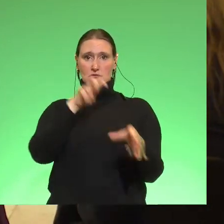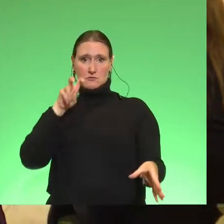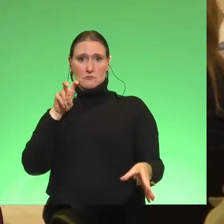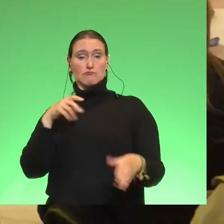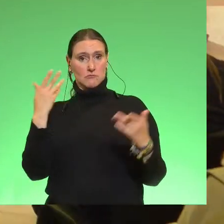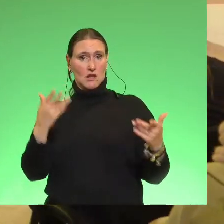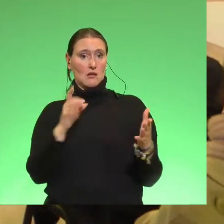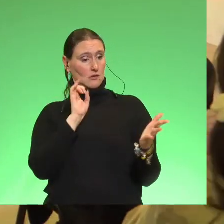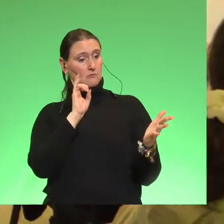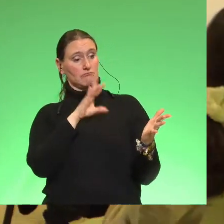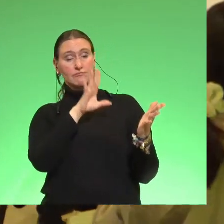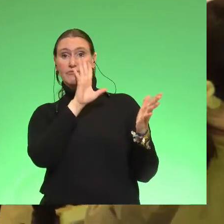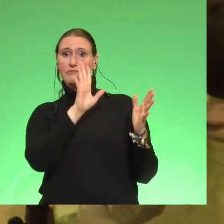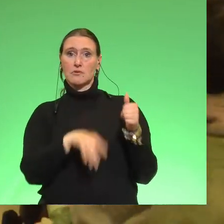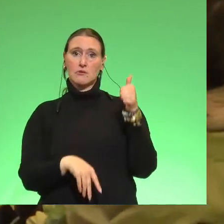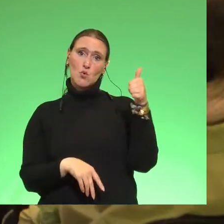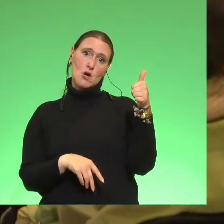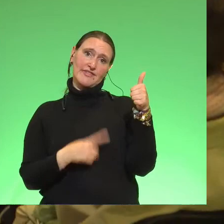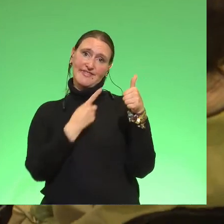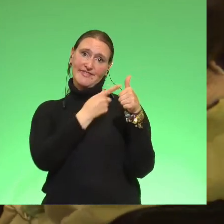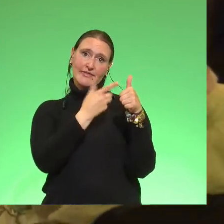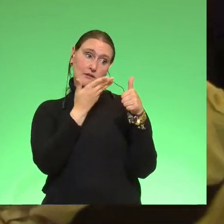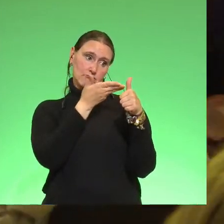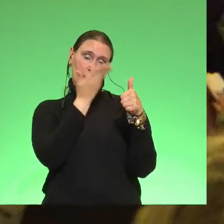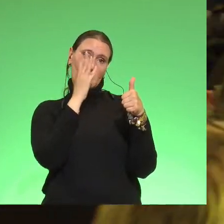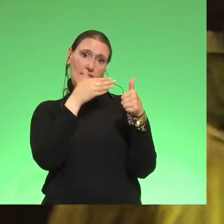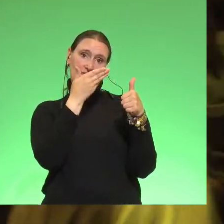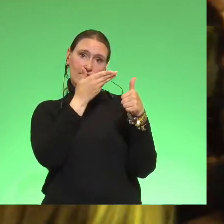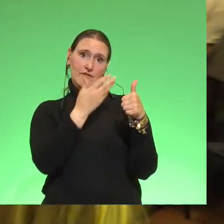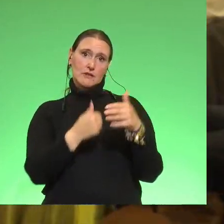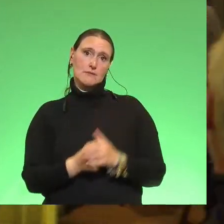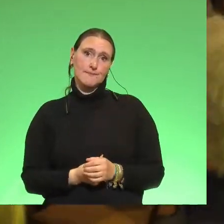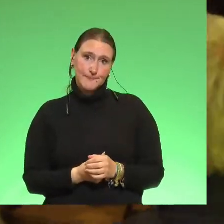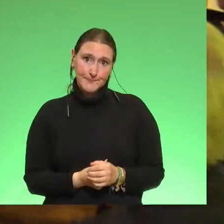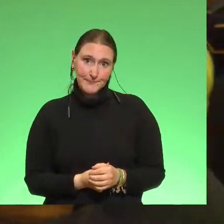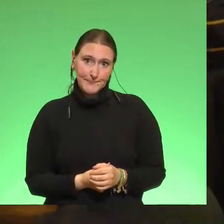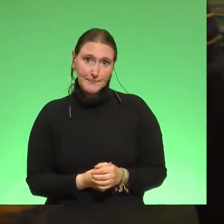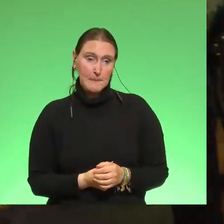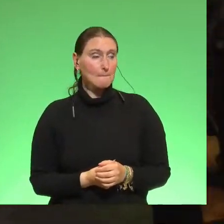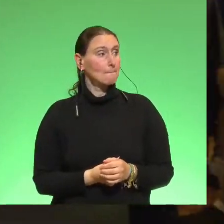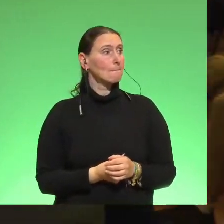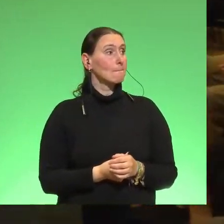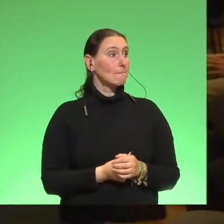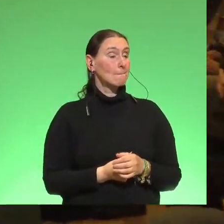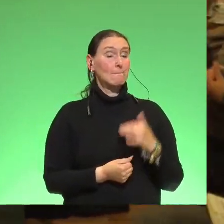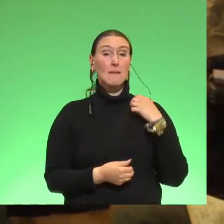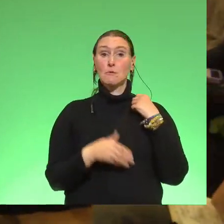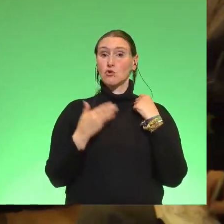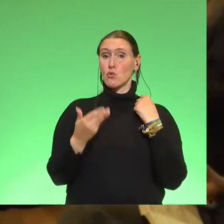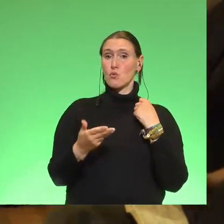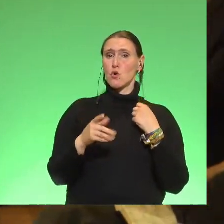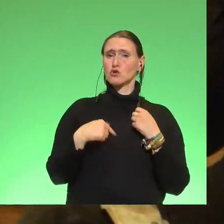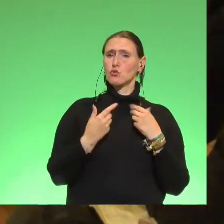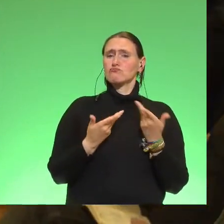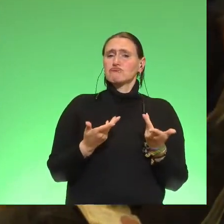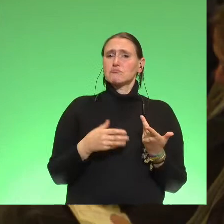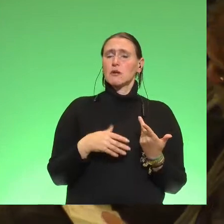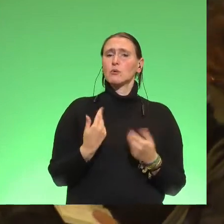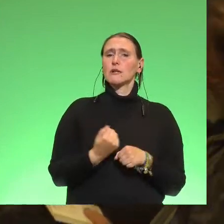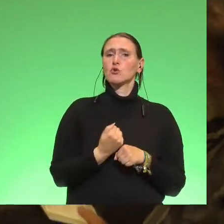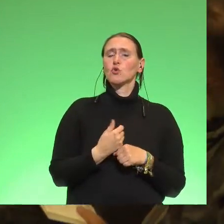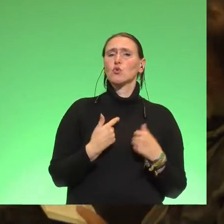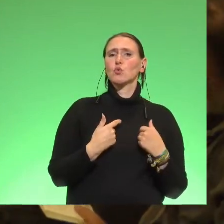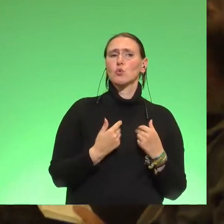Sorry, I also have a question. Okay, so that's very good. But then I would say, okay, what do we do